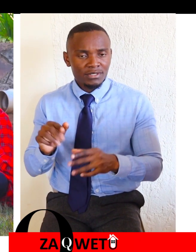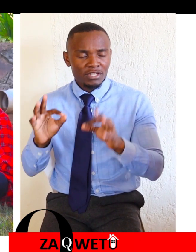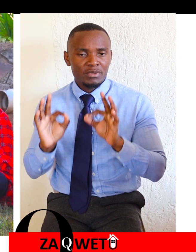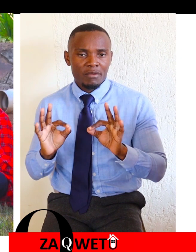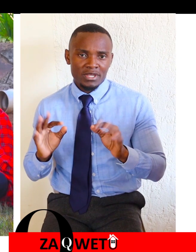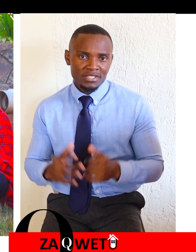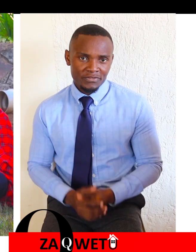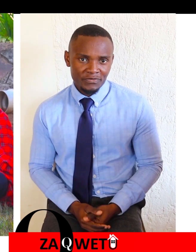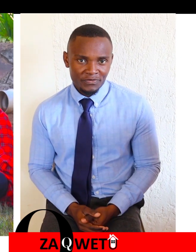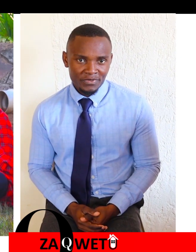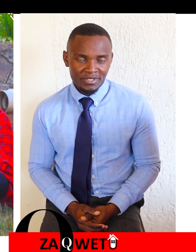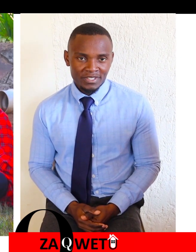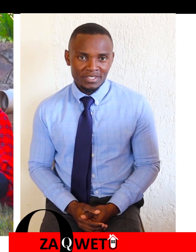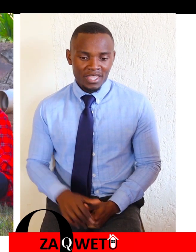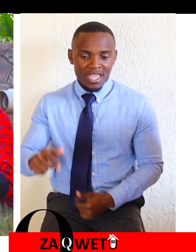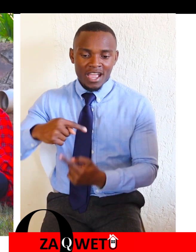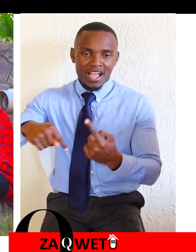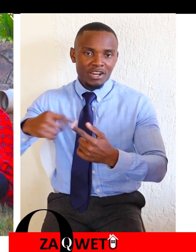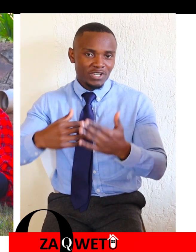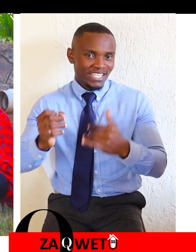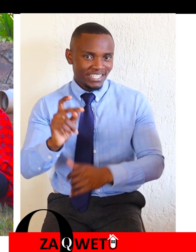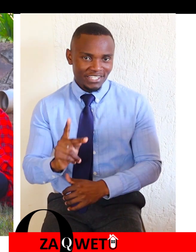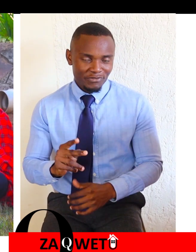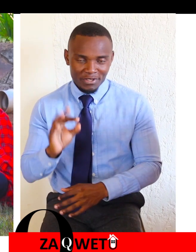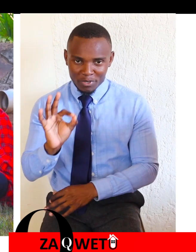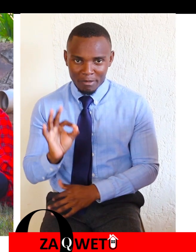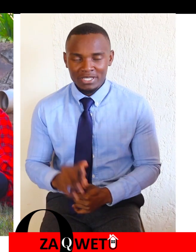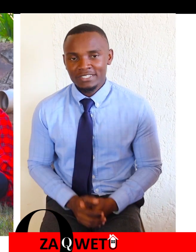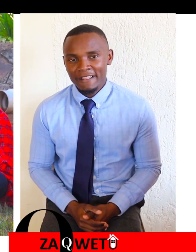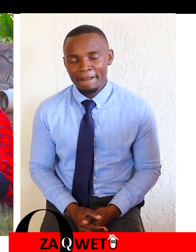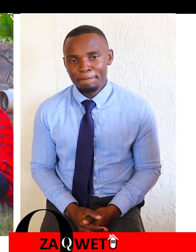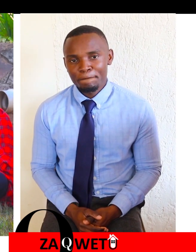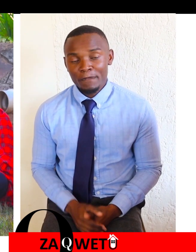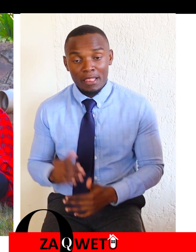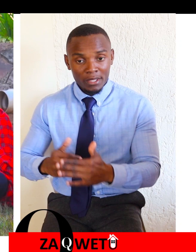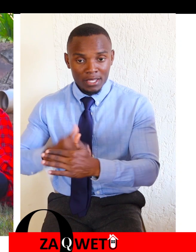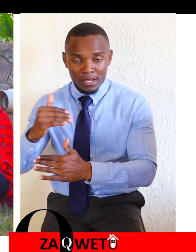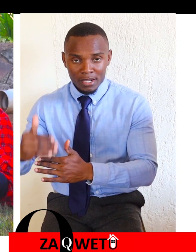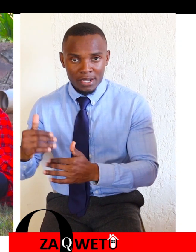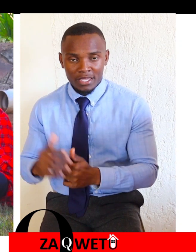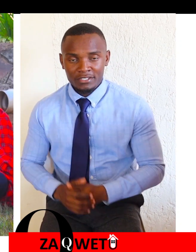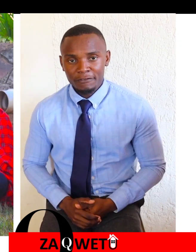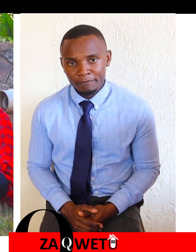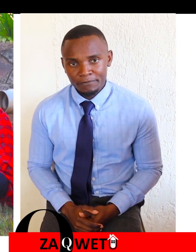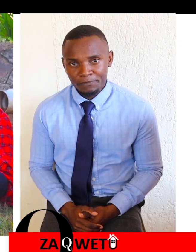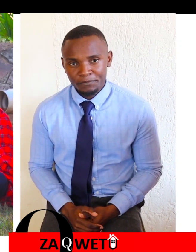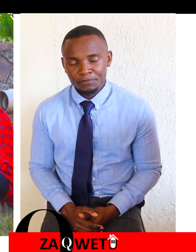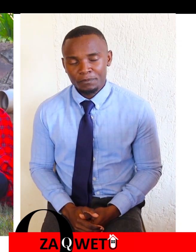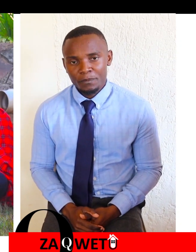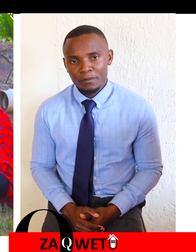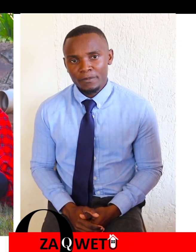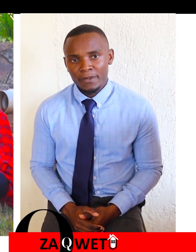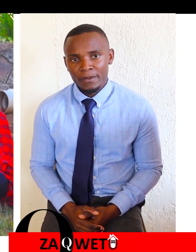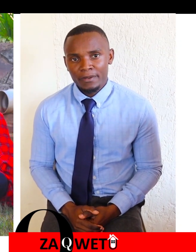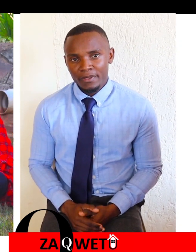week. And it's been amazing. Nice. Hanging around Science TV. Nice, nice. Yeah. The gentleman